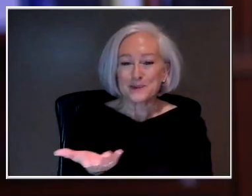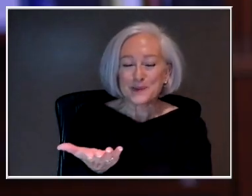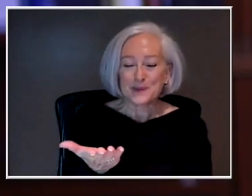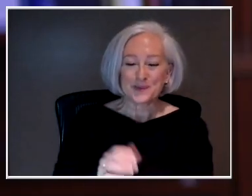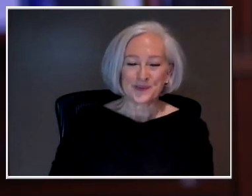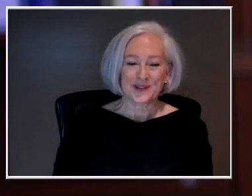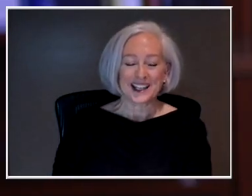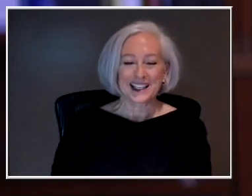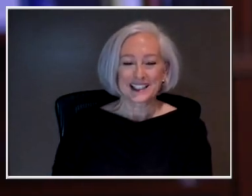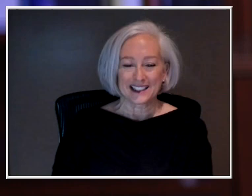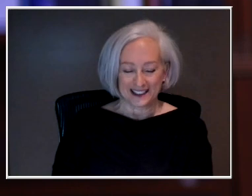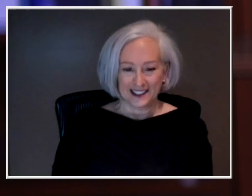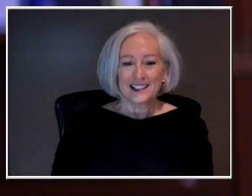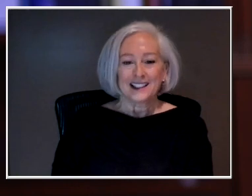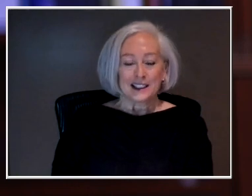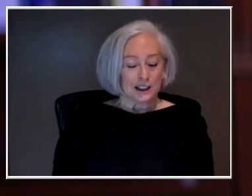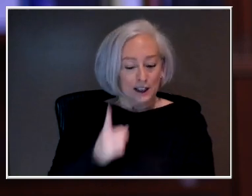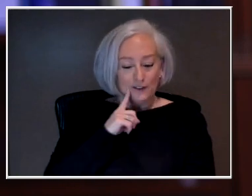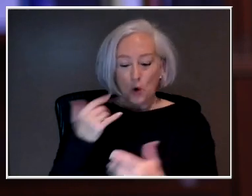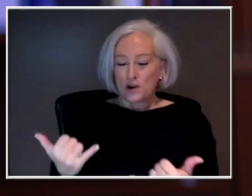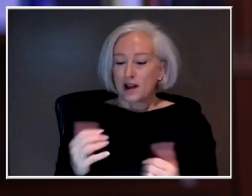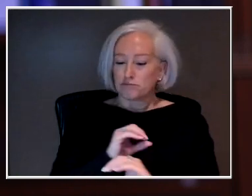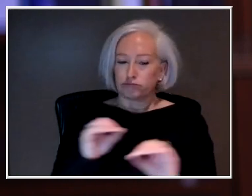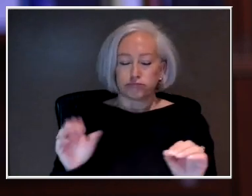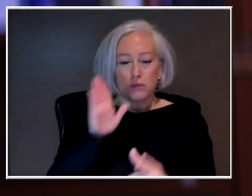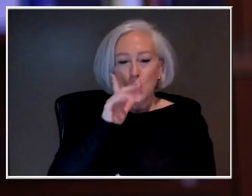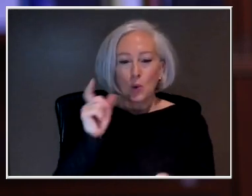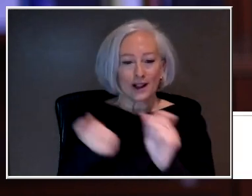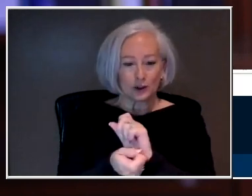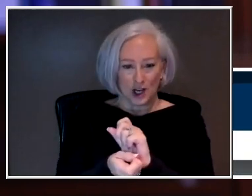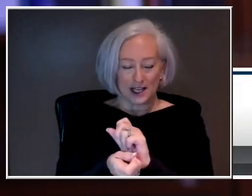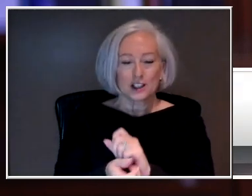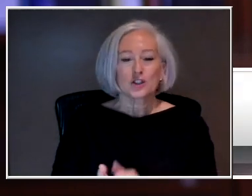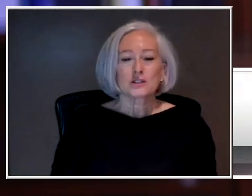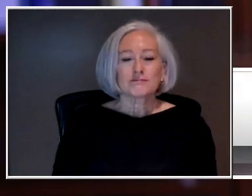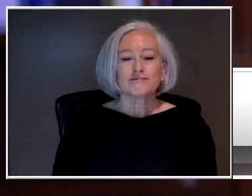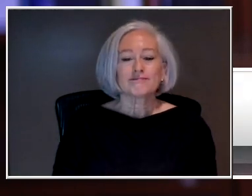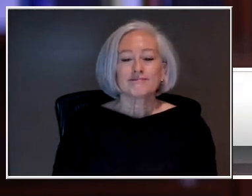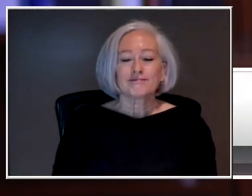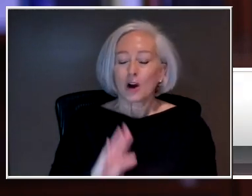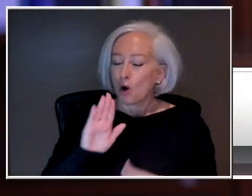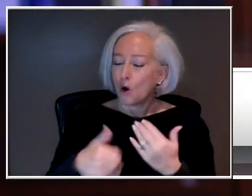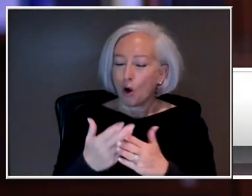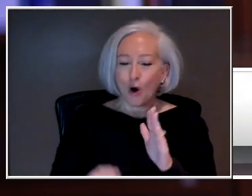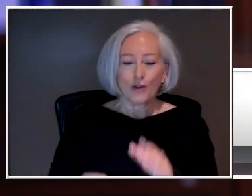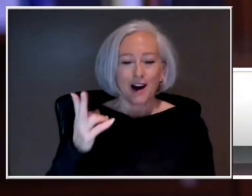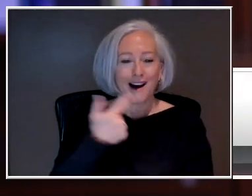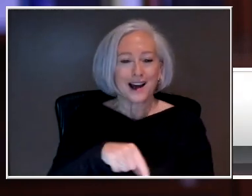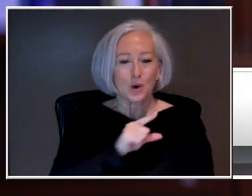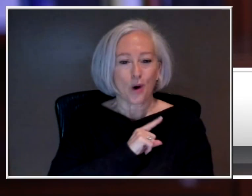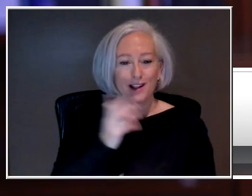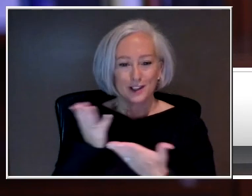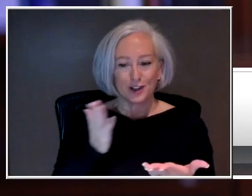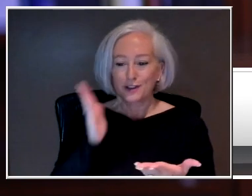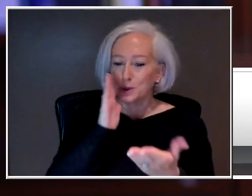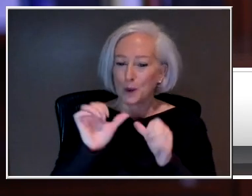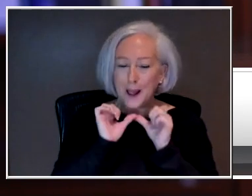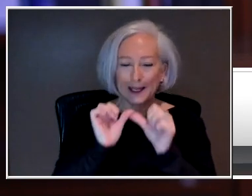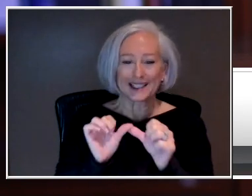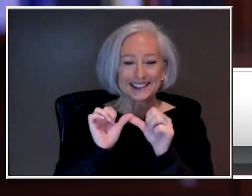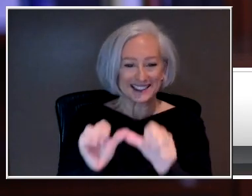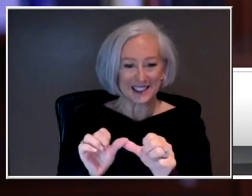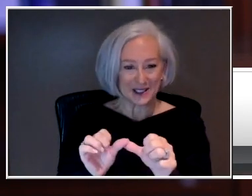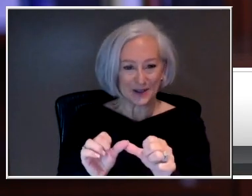Well, for now, nothing is going to change for our patients. All the high-quality services that they're getting will continue, and they can look